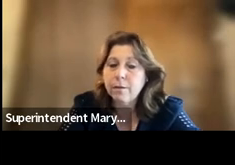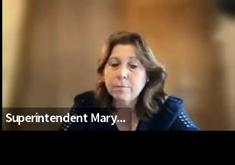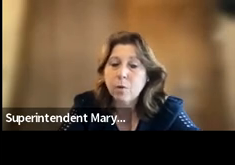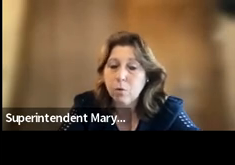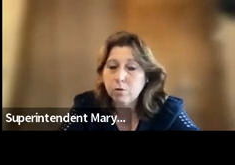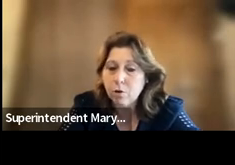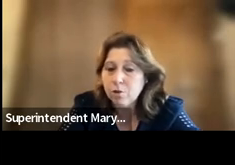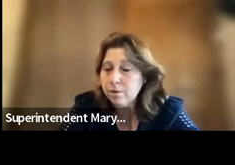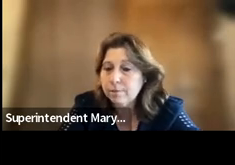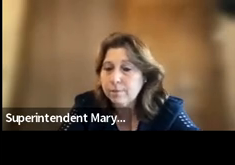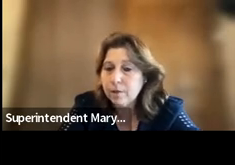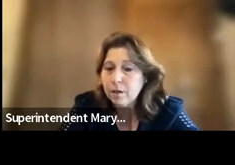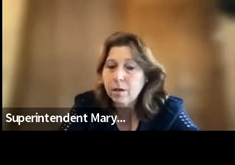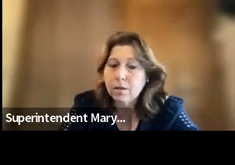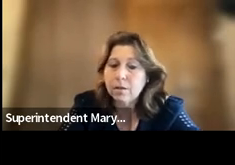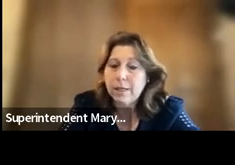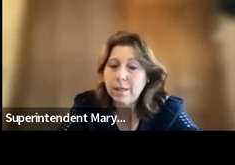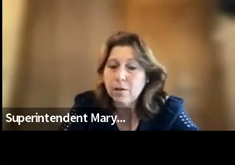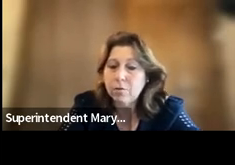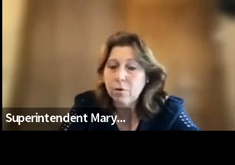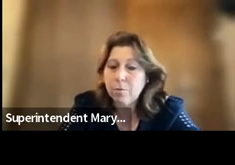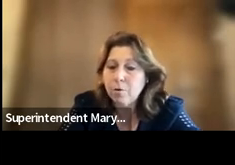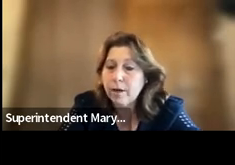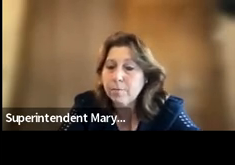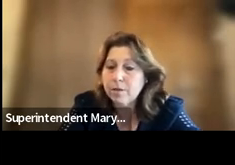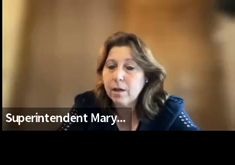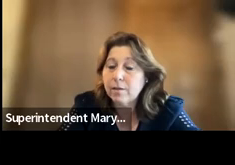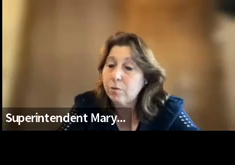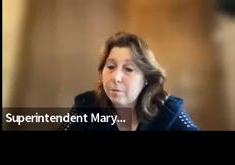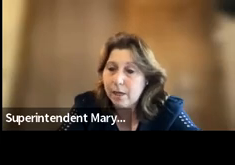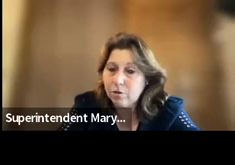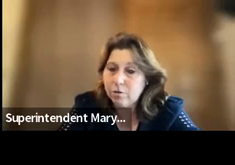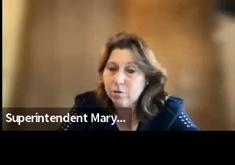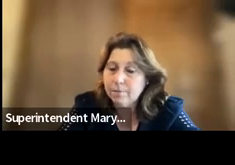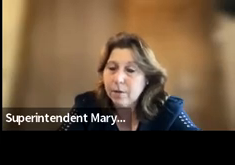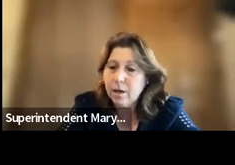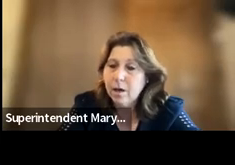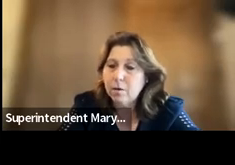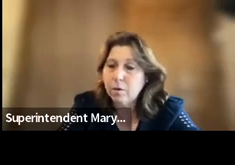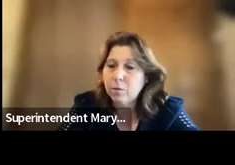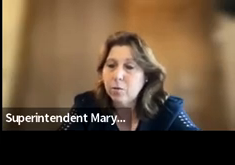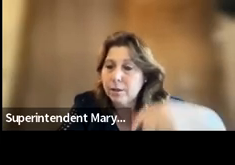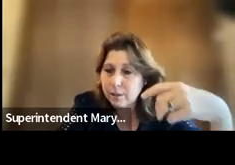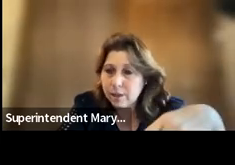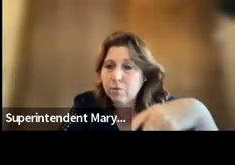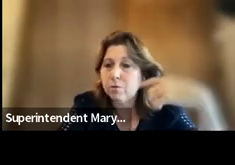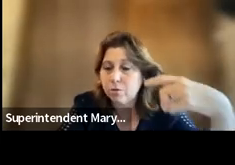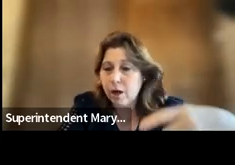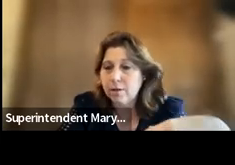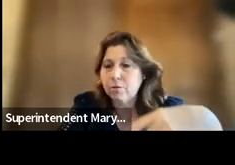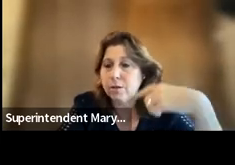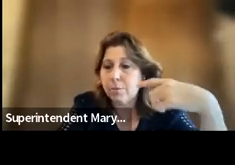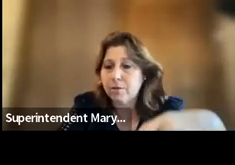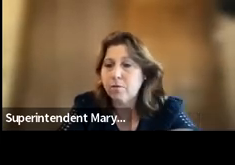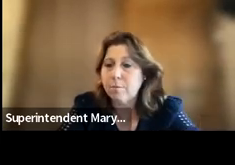also added World ocean League grow programs and dream catchers and we will continue